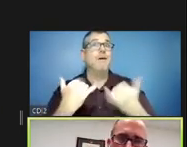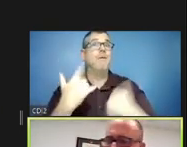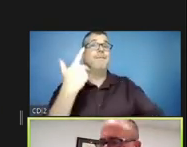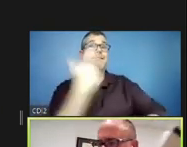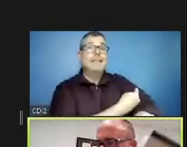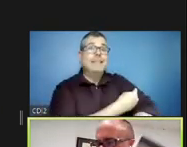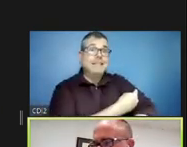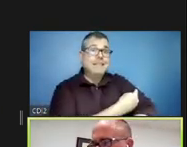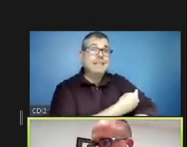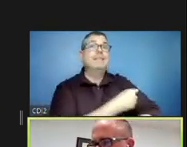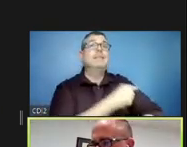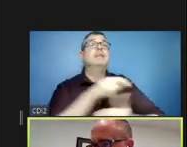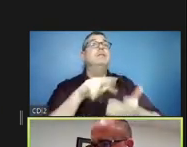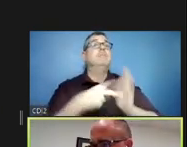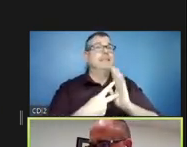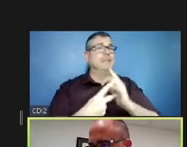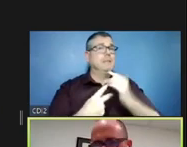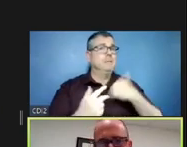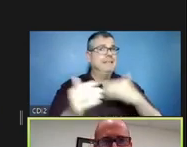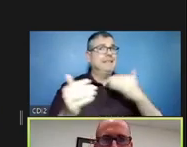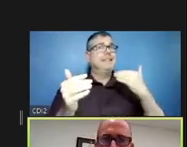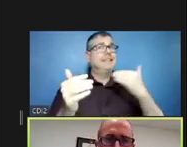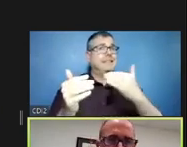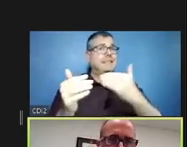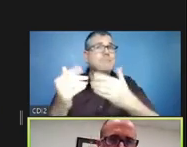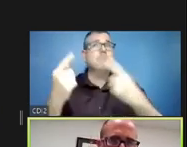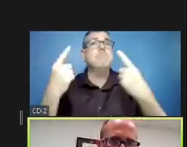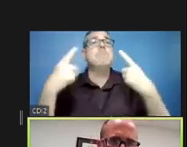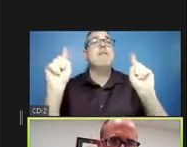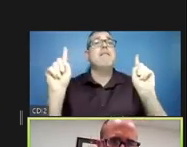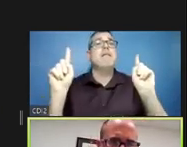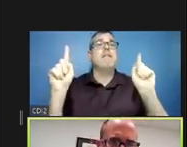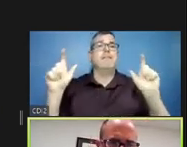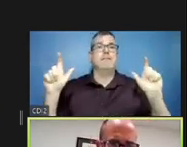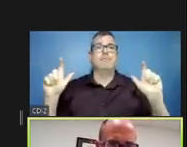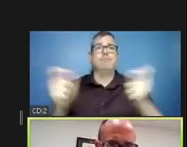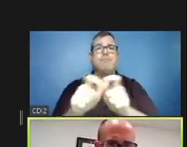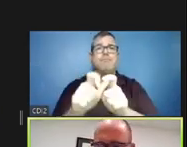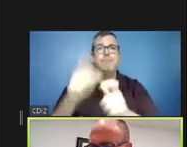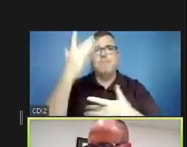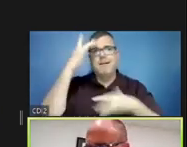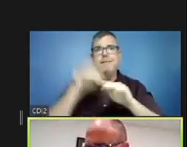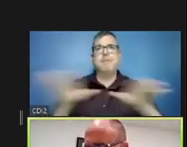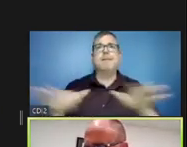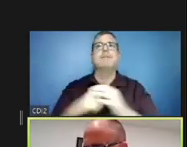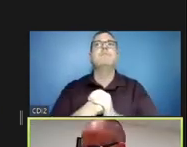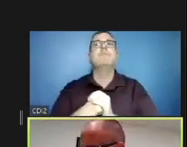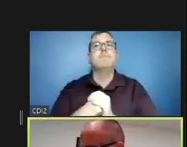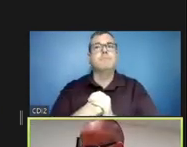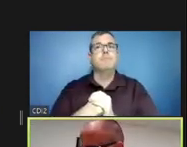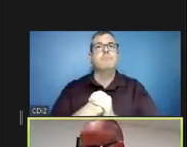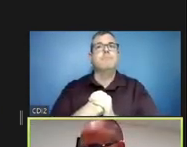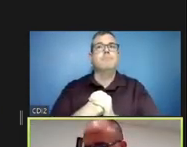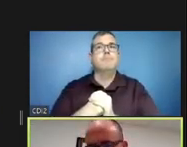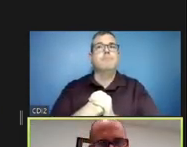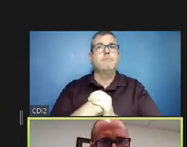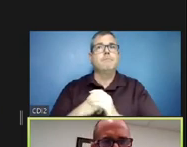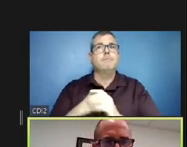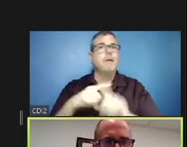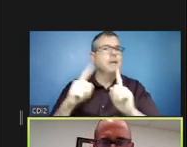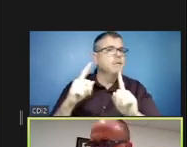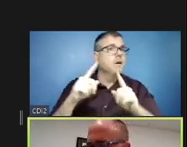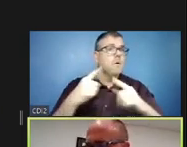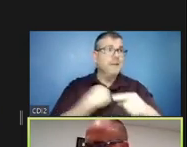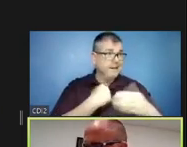flying, and we keep building as we're doing that, and sort of course correcting. But I think we're getting to a good